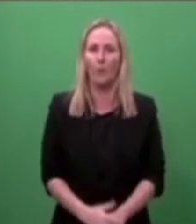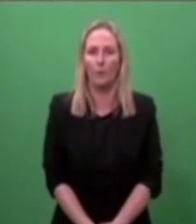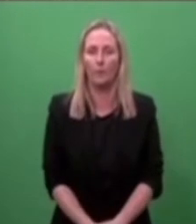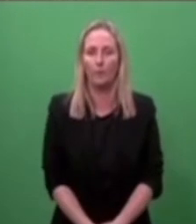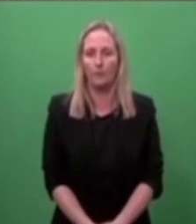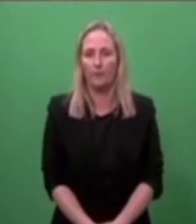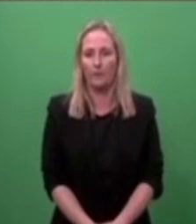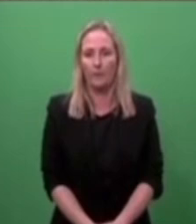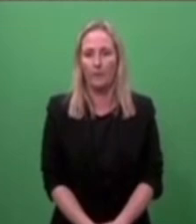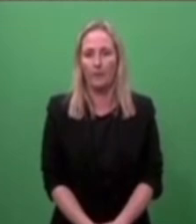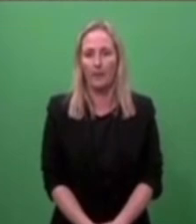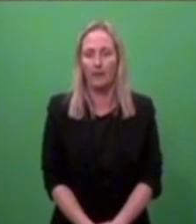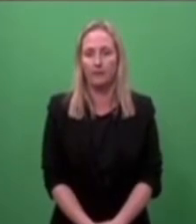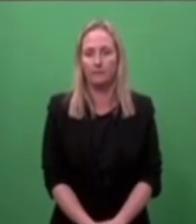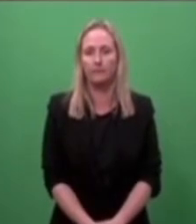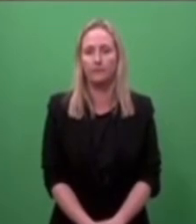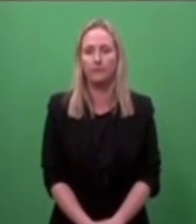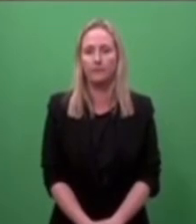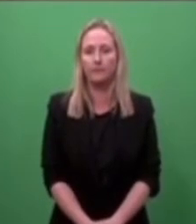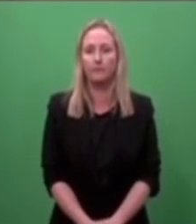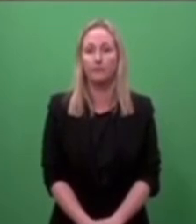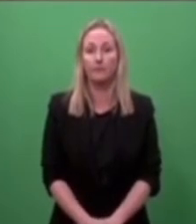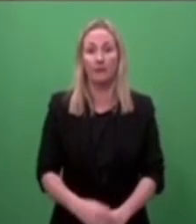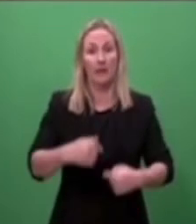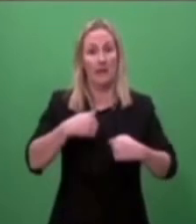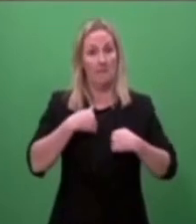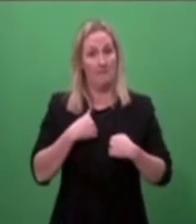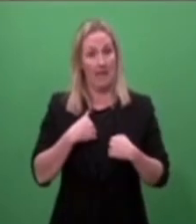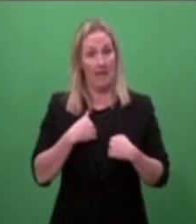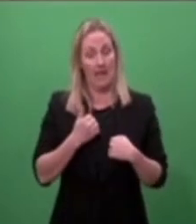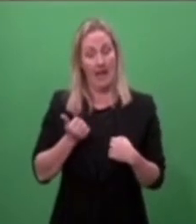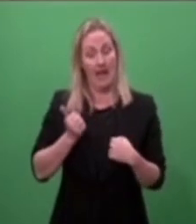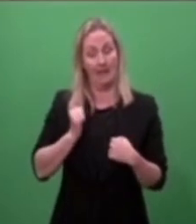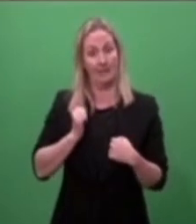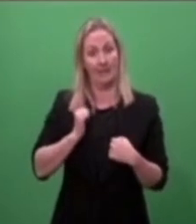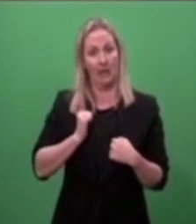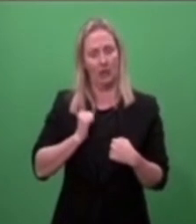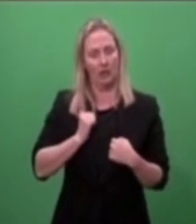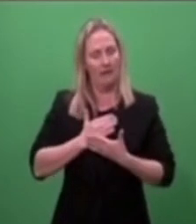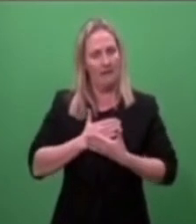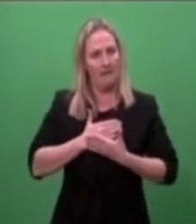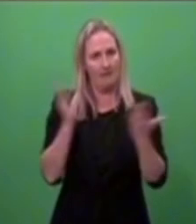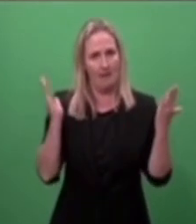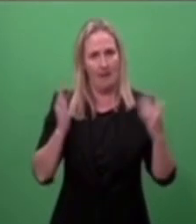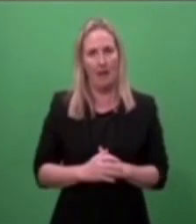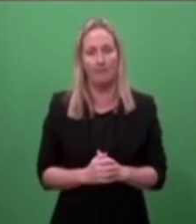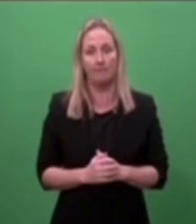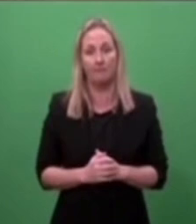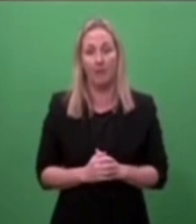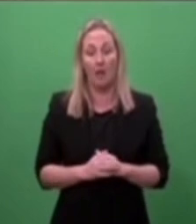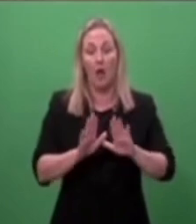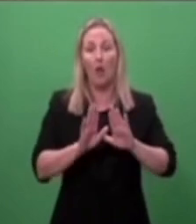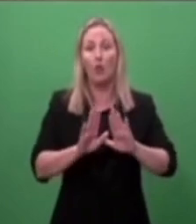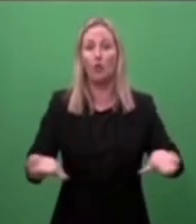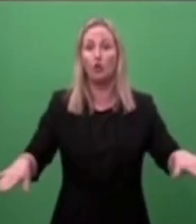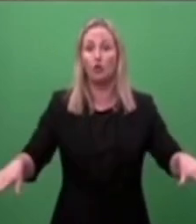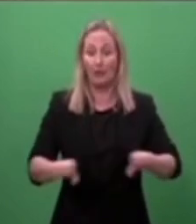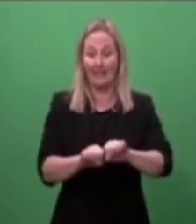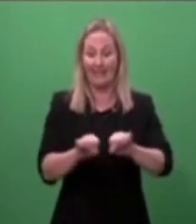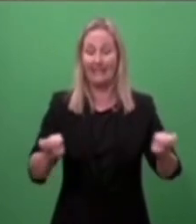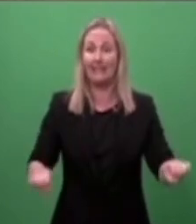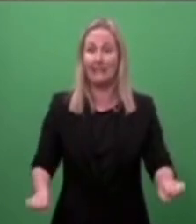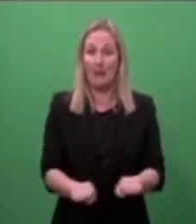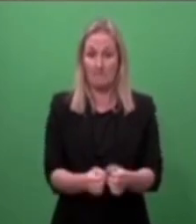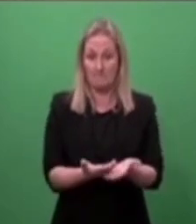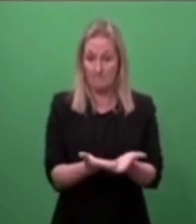I have made my expectations crystal clear that the children's system as a whole needs to work to